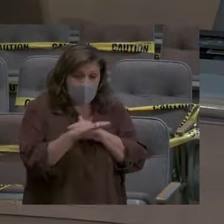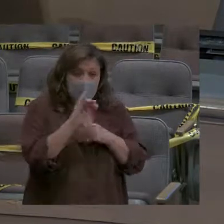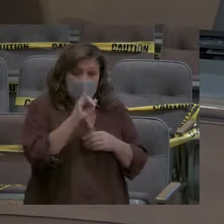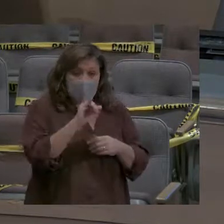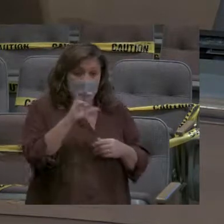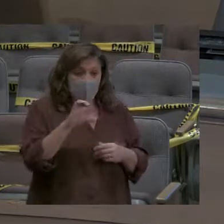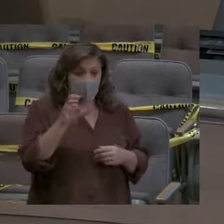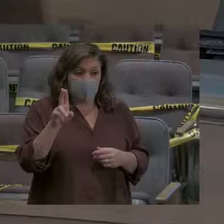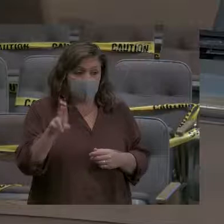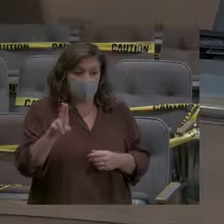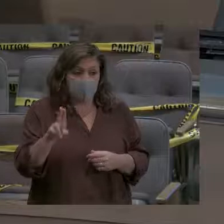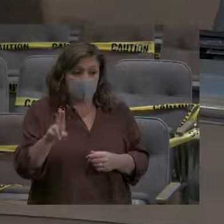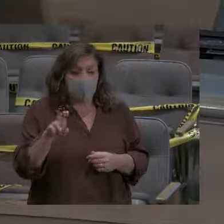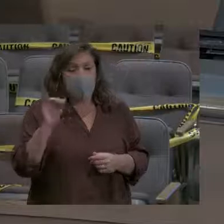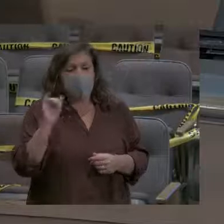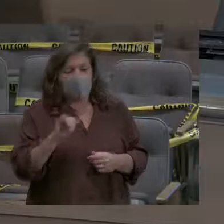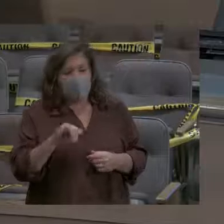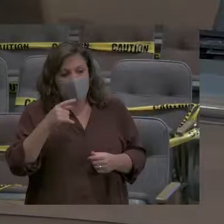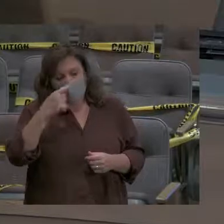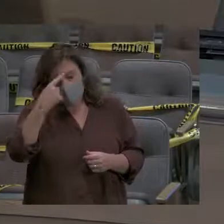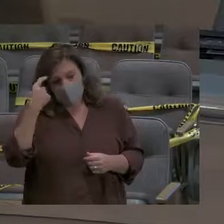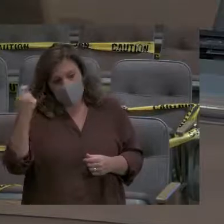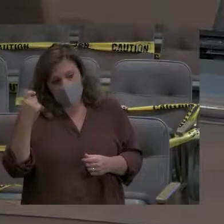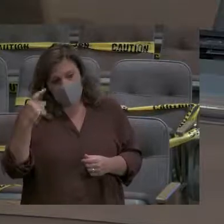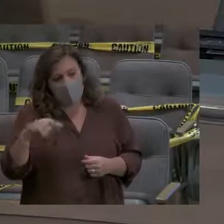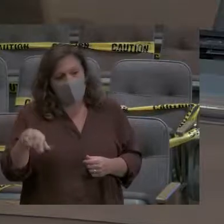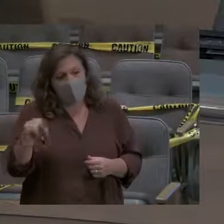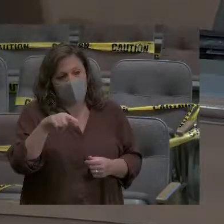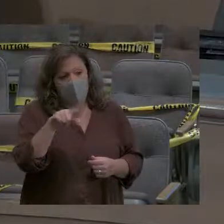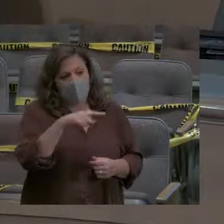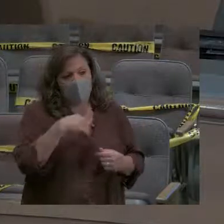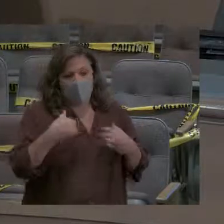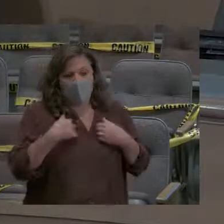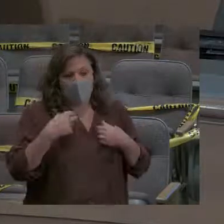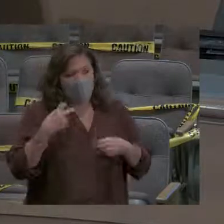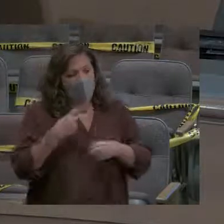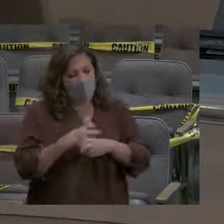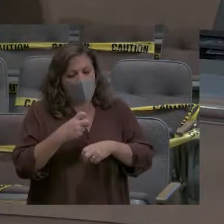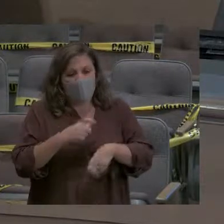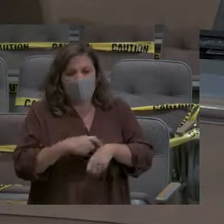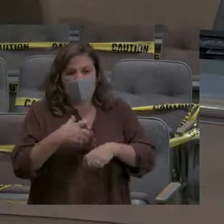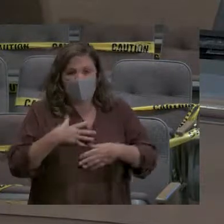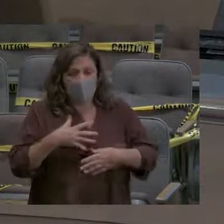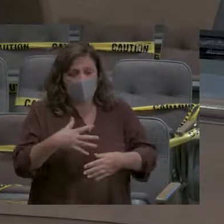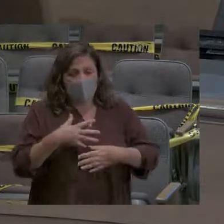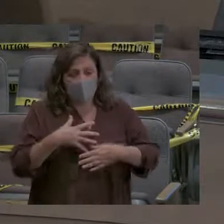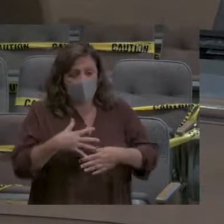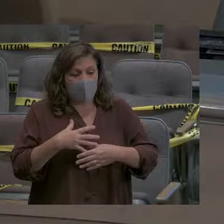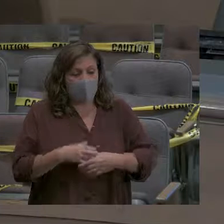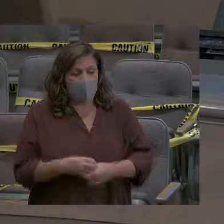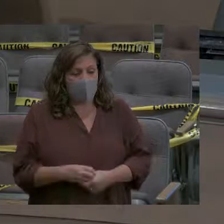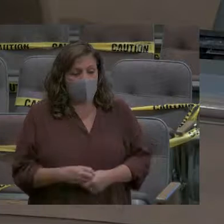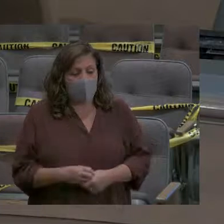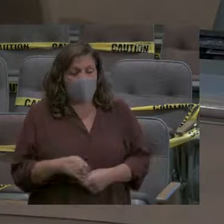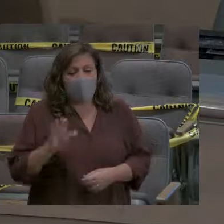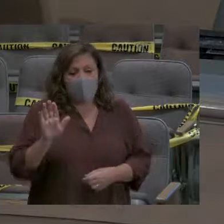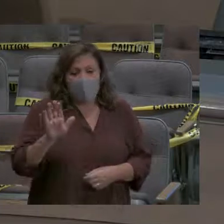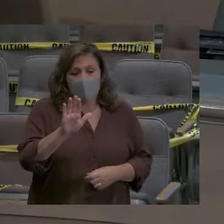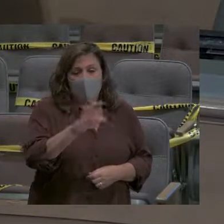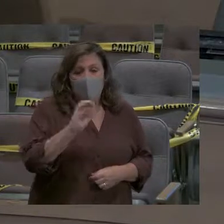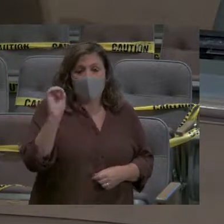unit, it's because they are having significant respiratory difficulty. Their